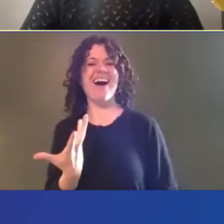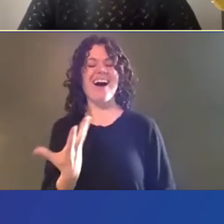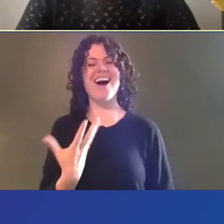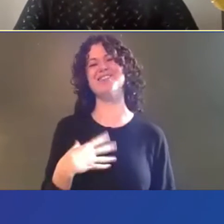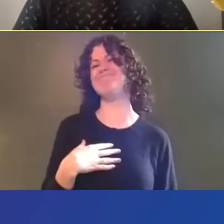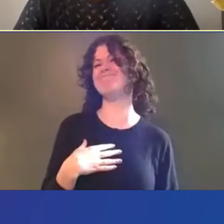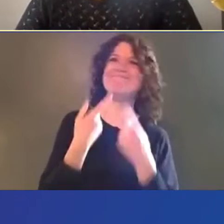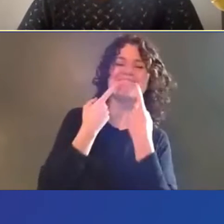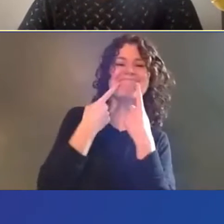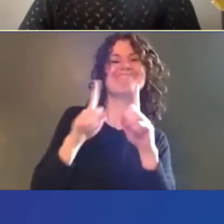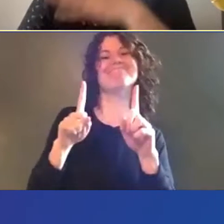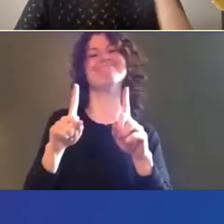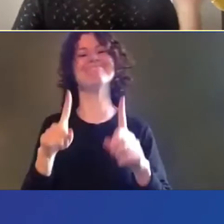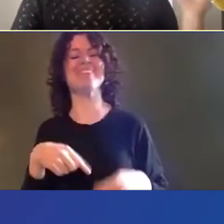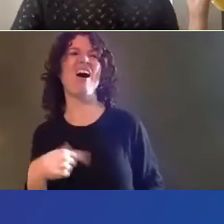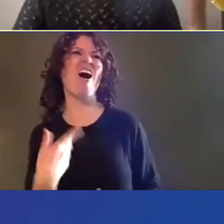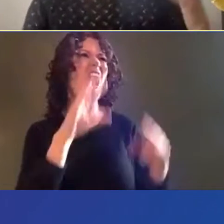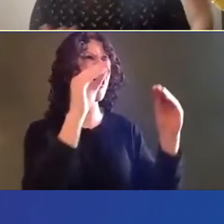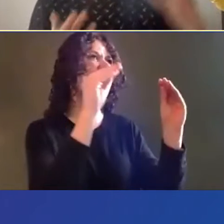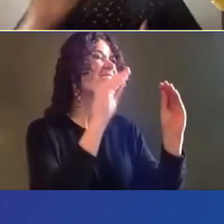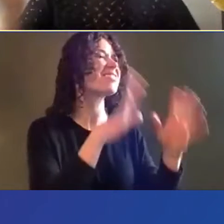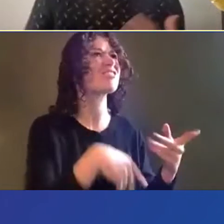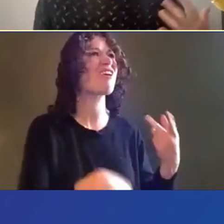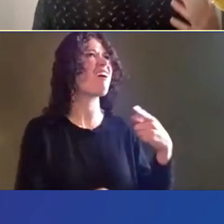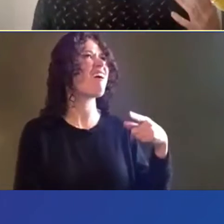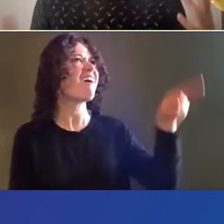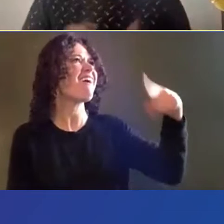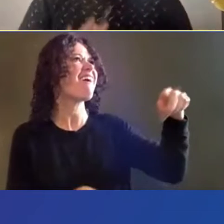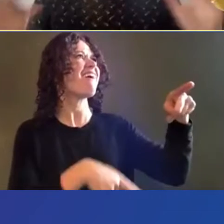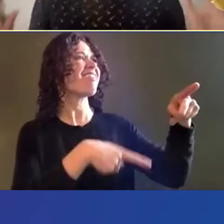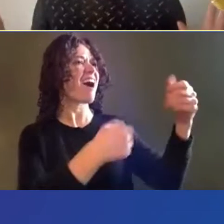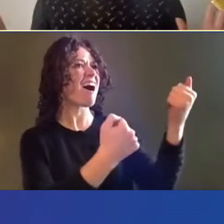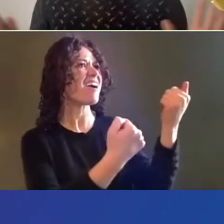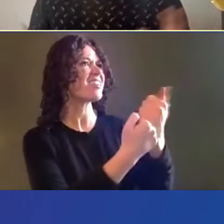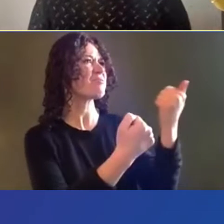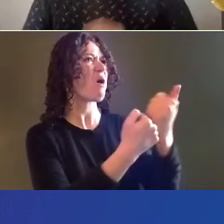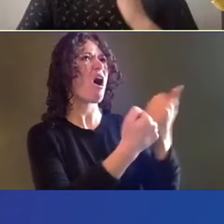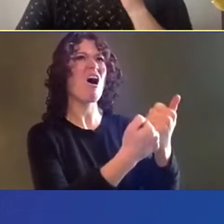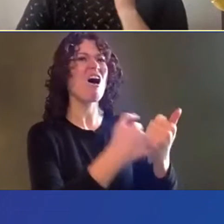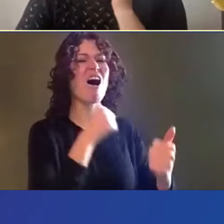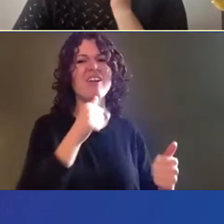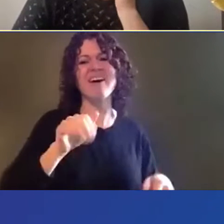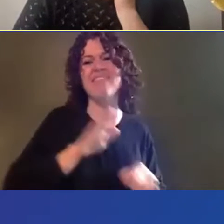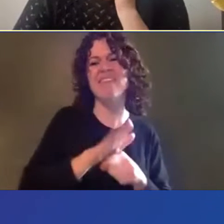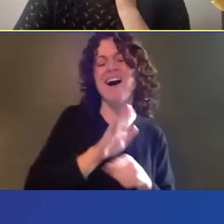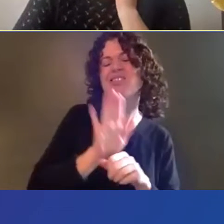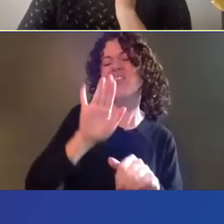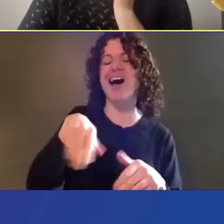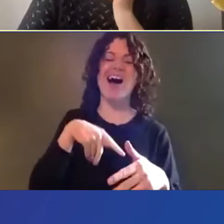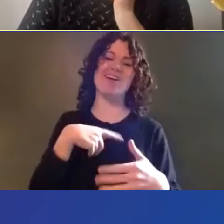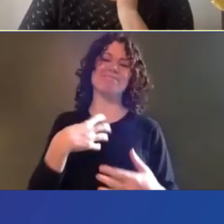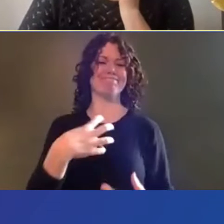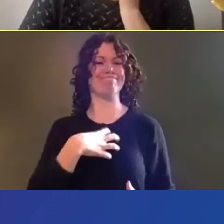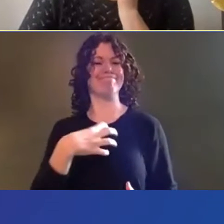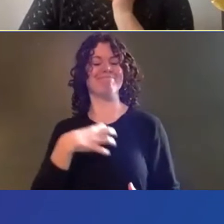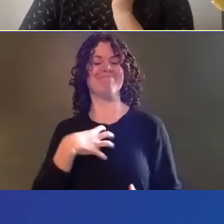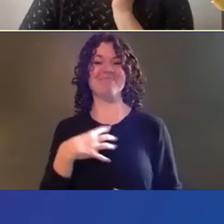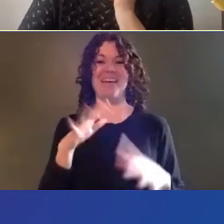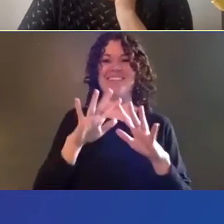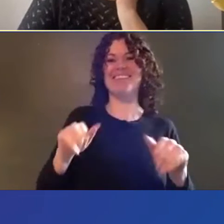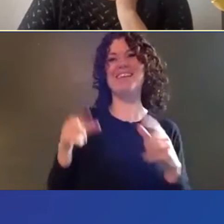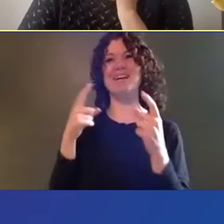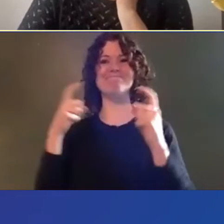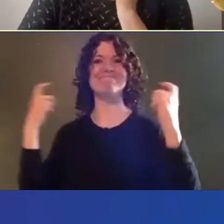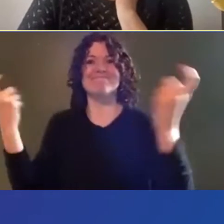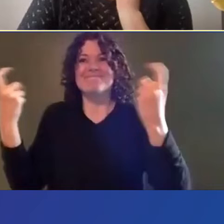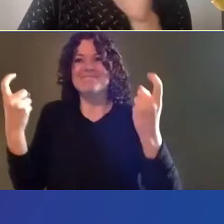and the, you know, the teachers we see that aren't, you know, maybe supporting us the way we want, whatever it was over the years, and also really celebrate each other as, you know,